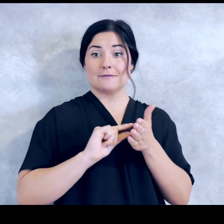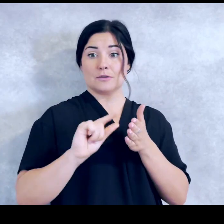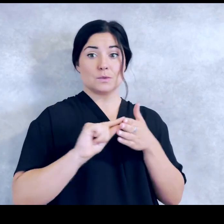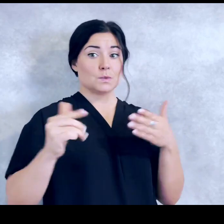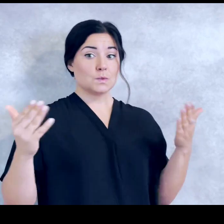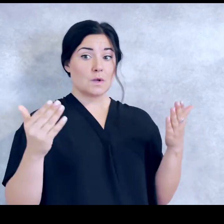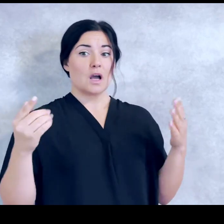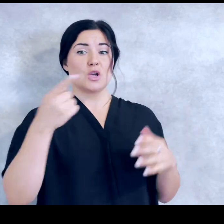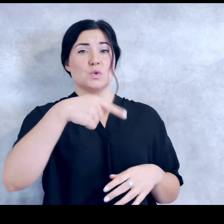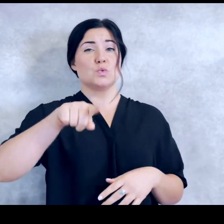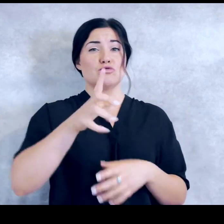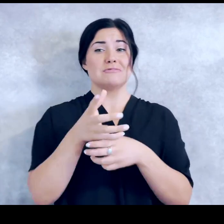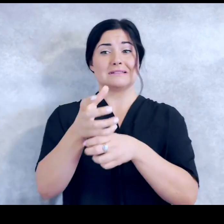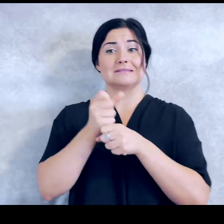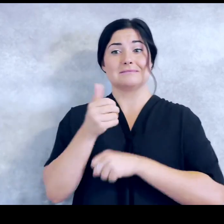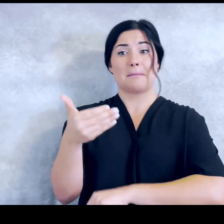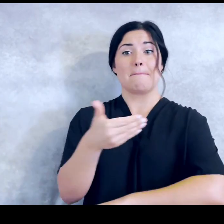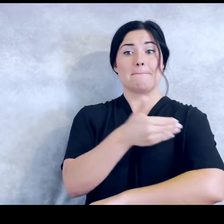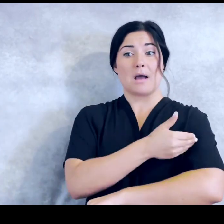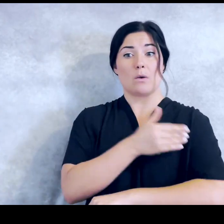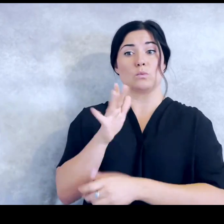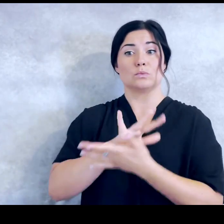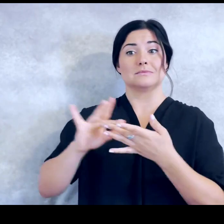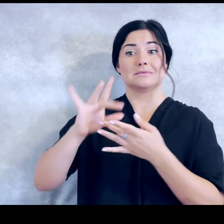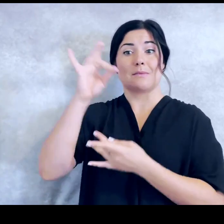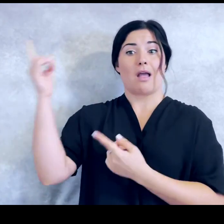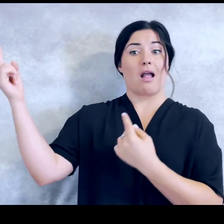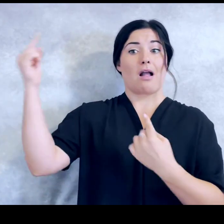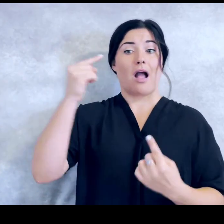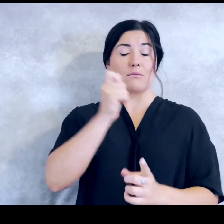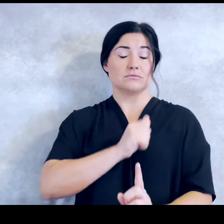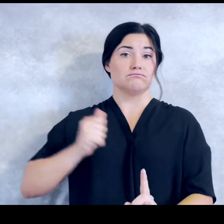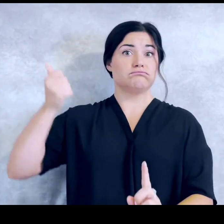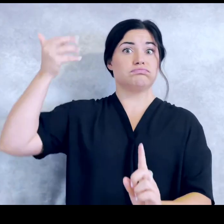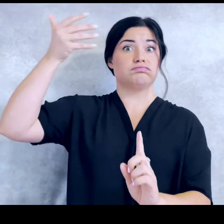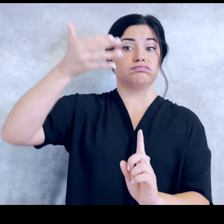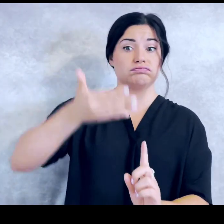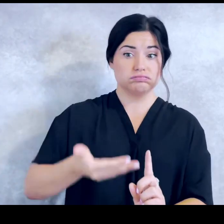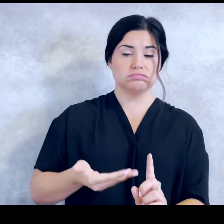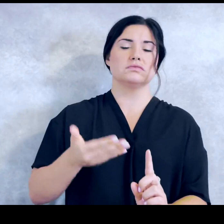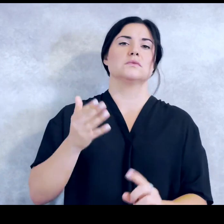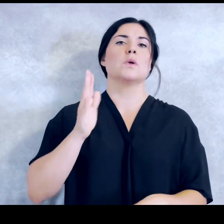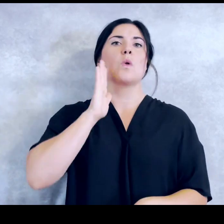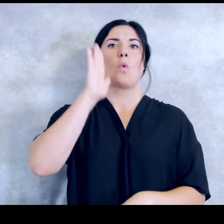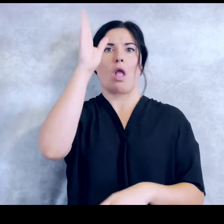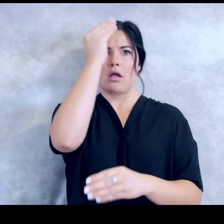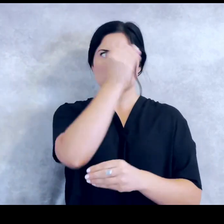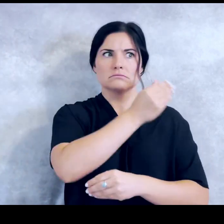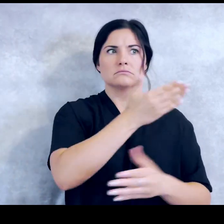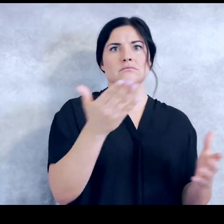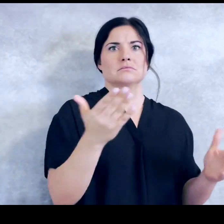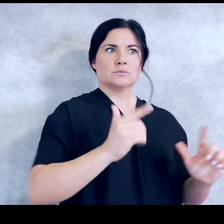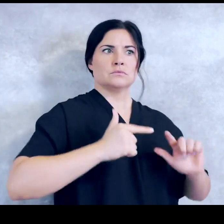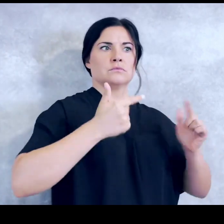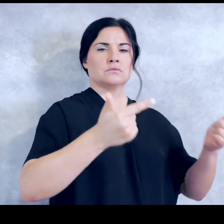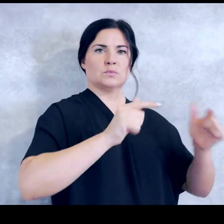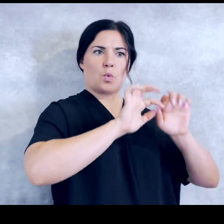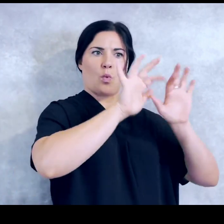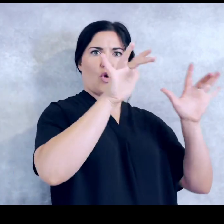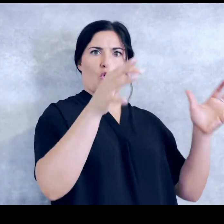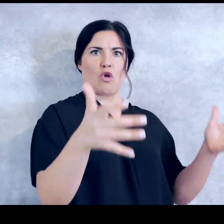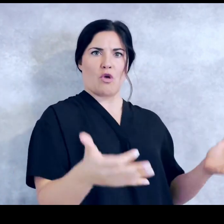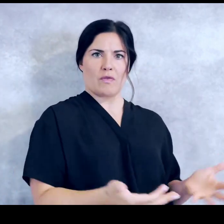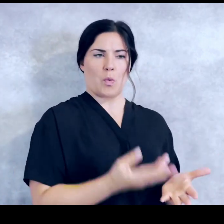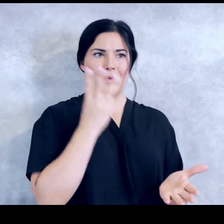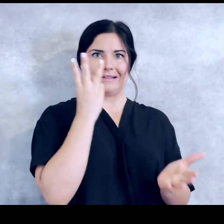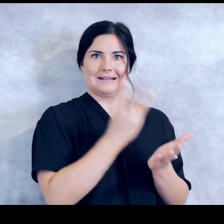on you, you will receive, say it with me, power to be my witnesses in Jerusalem and in Judea and in Samaria and to the ends